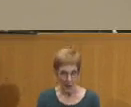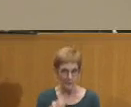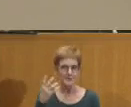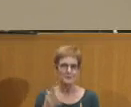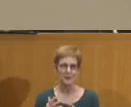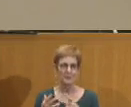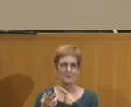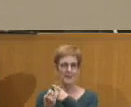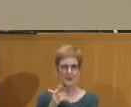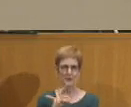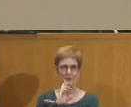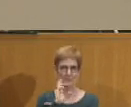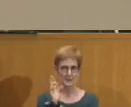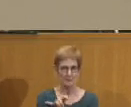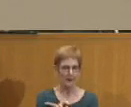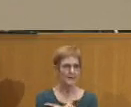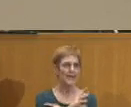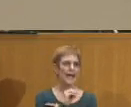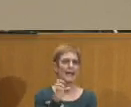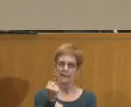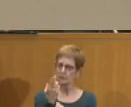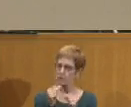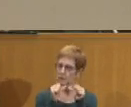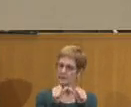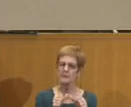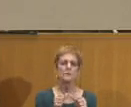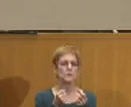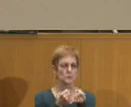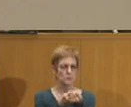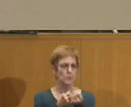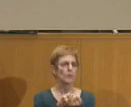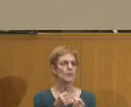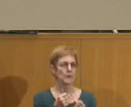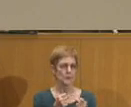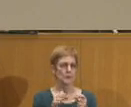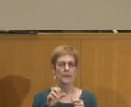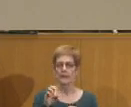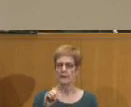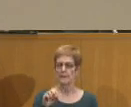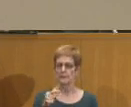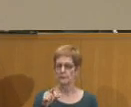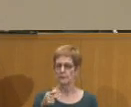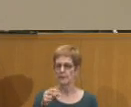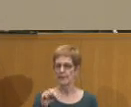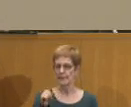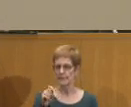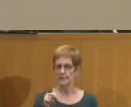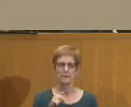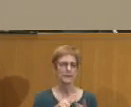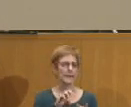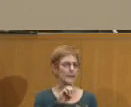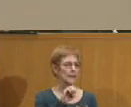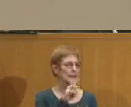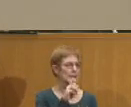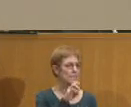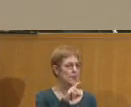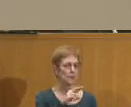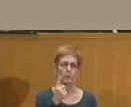that exists in District 2. I stand on a lot of shoulders. I see past District 2 council members here, Al